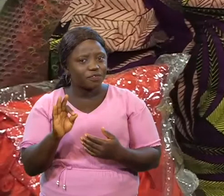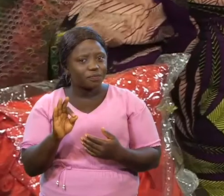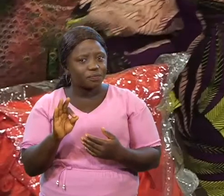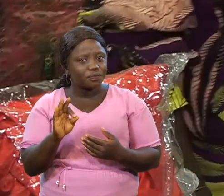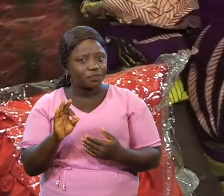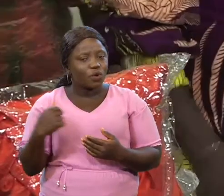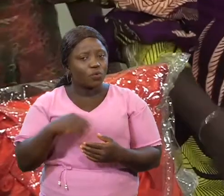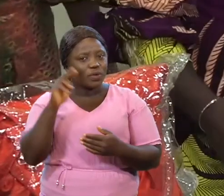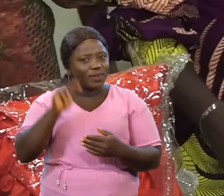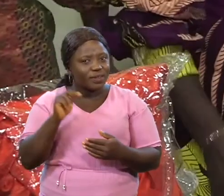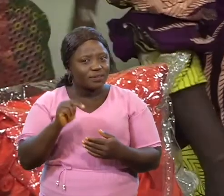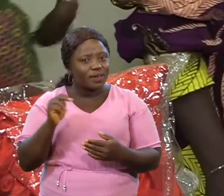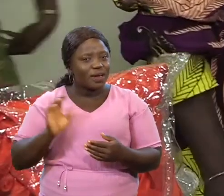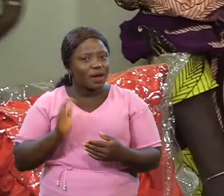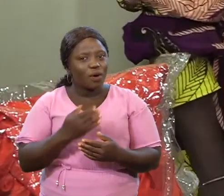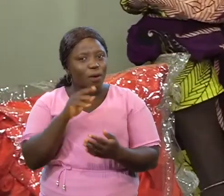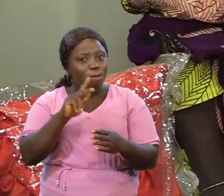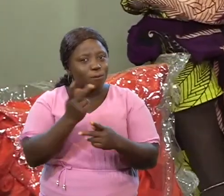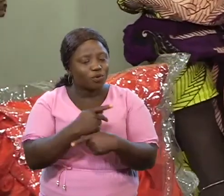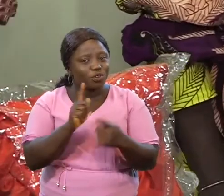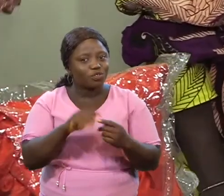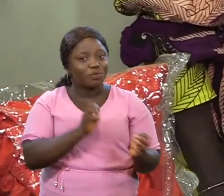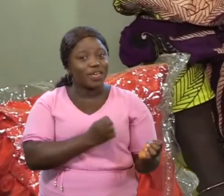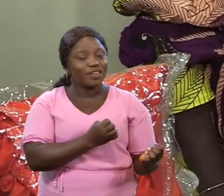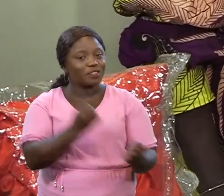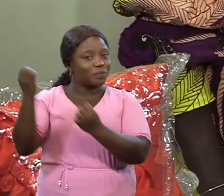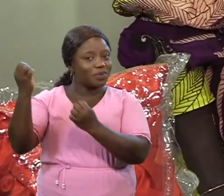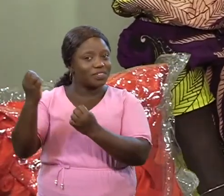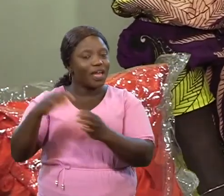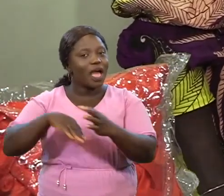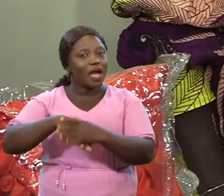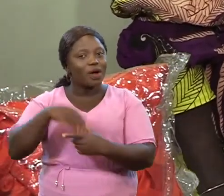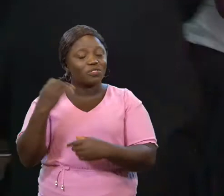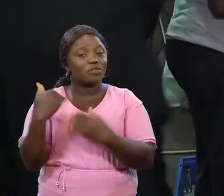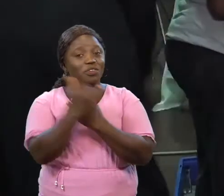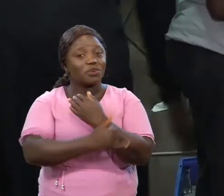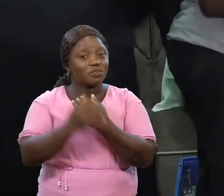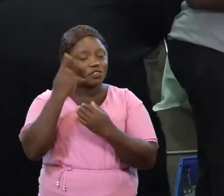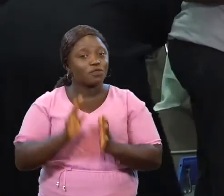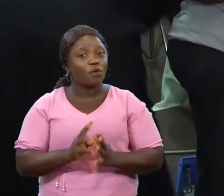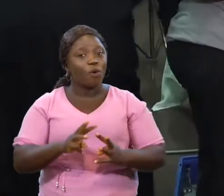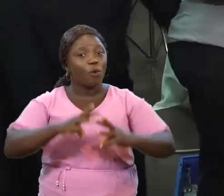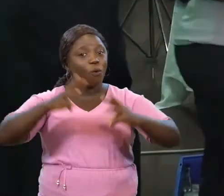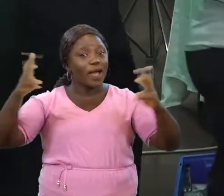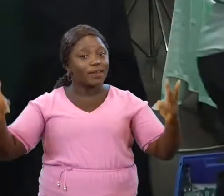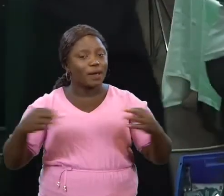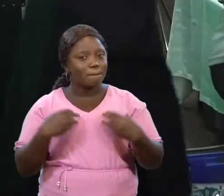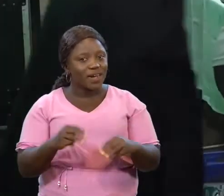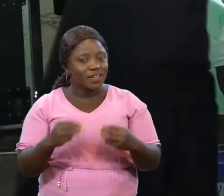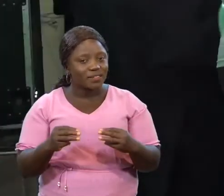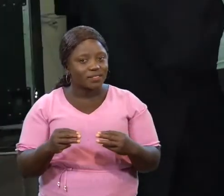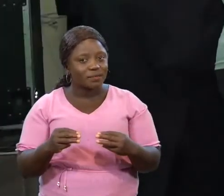Challenges of, we need our products to be exported out of the country for wider